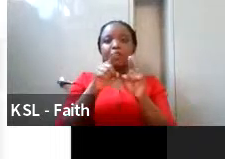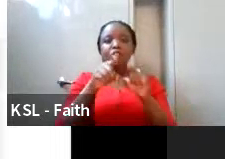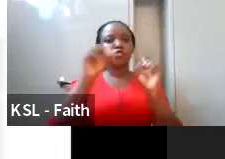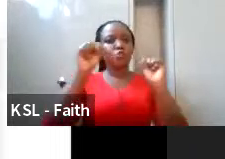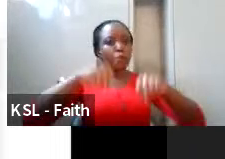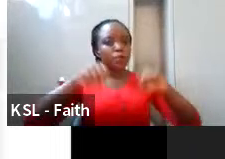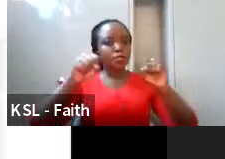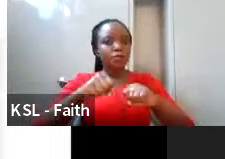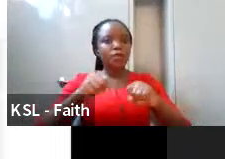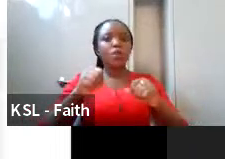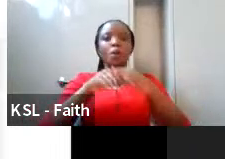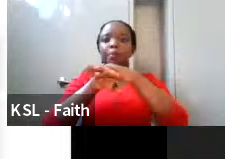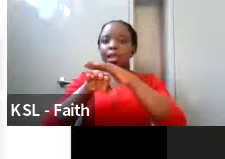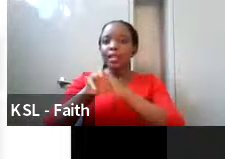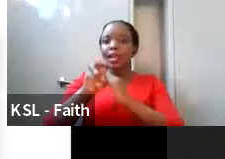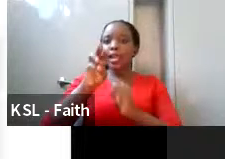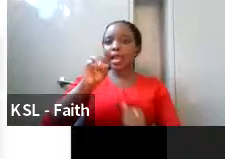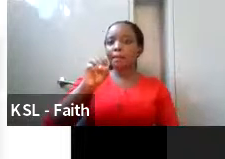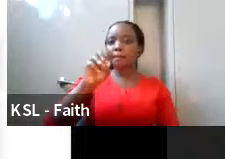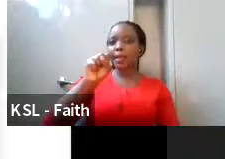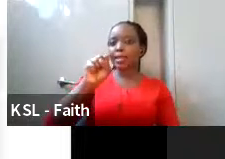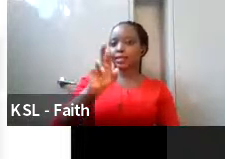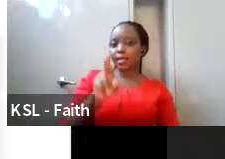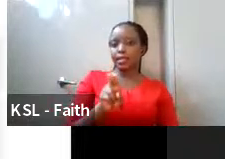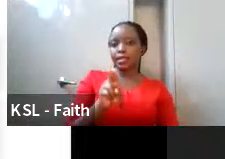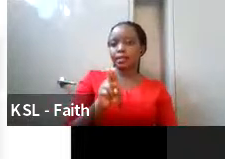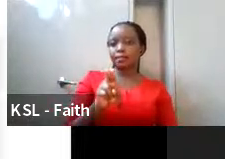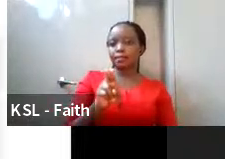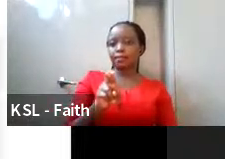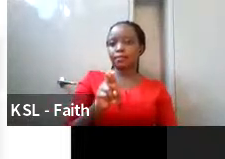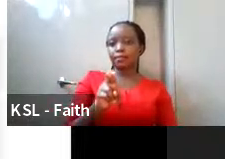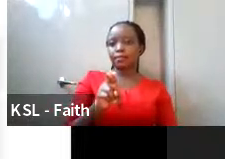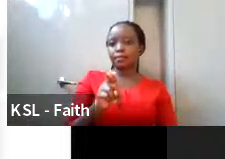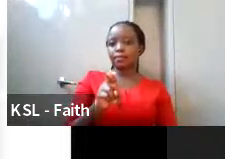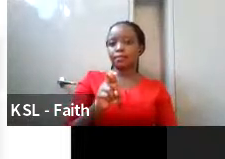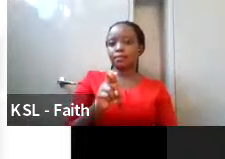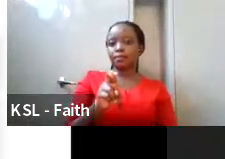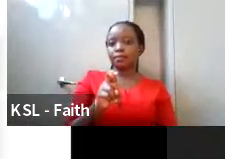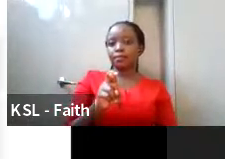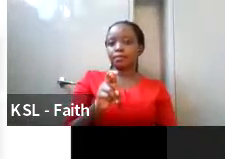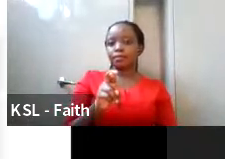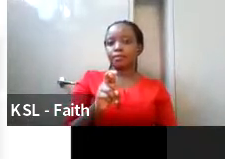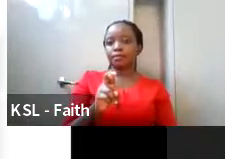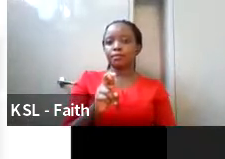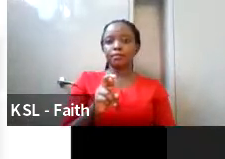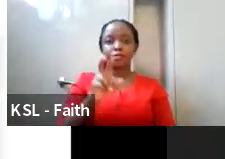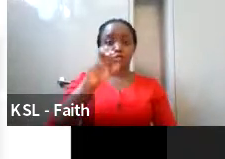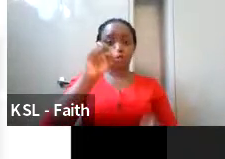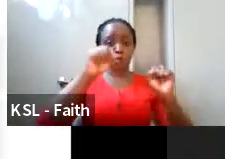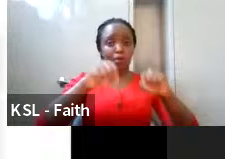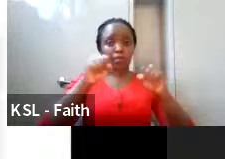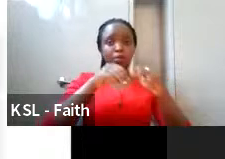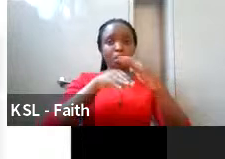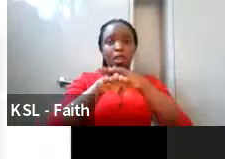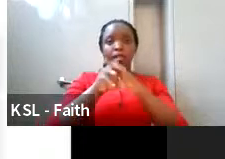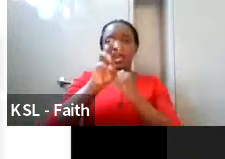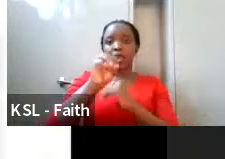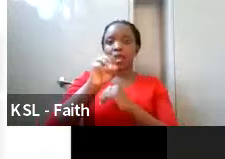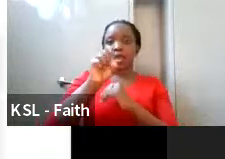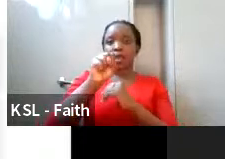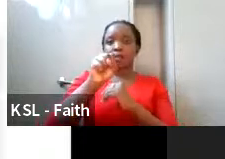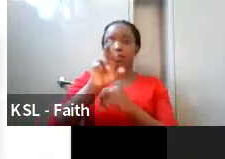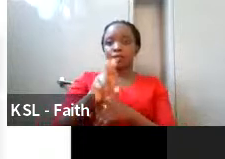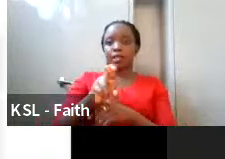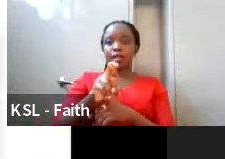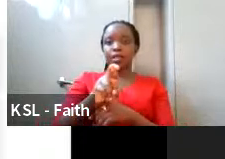to access the MSR? No, are you able to access the MSR